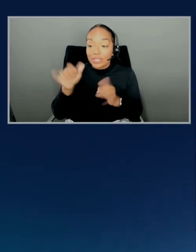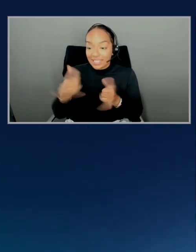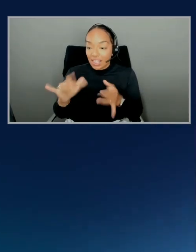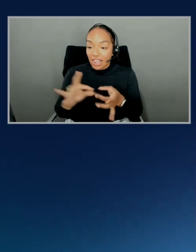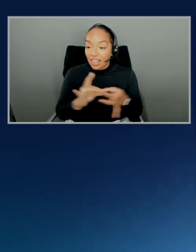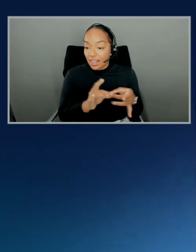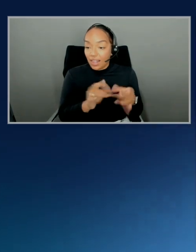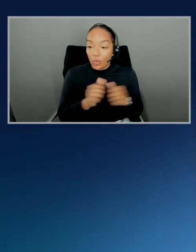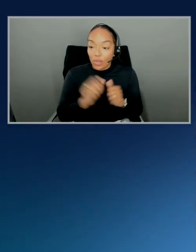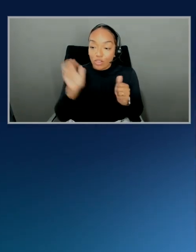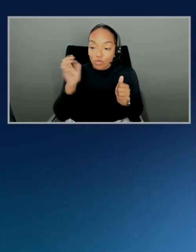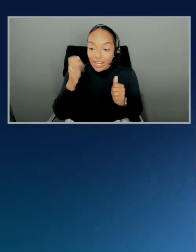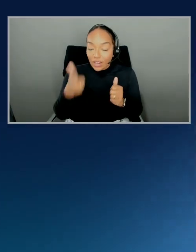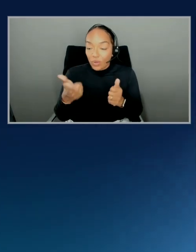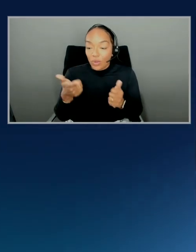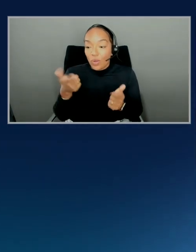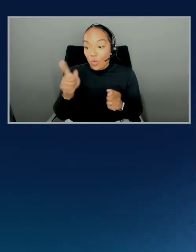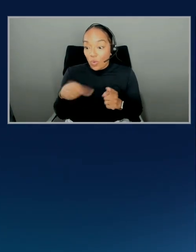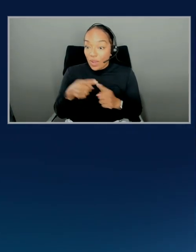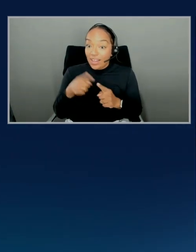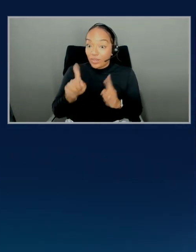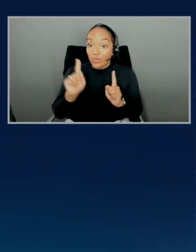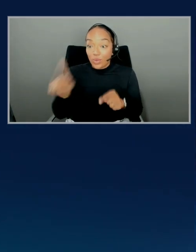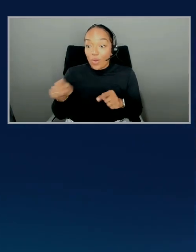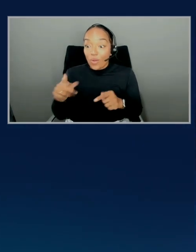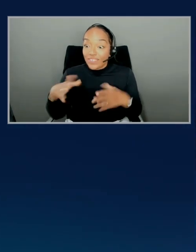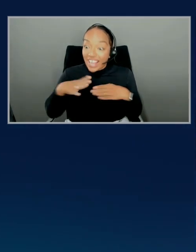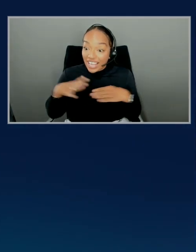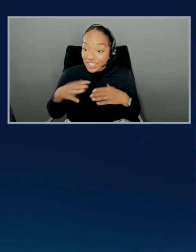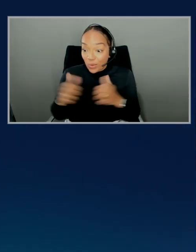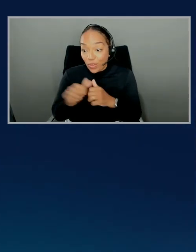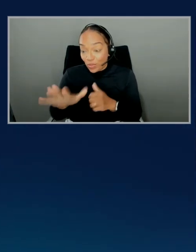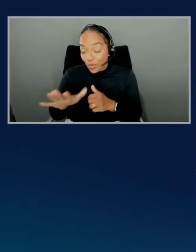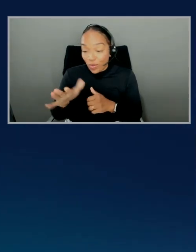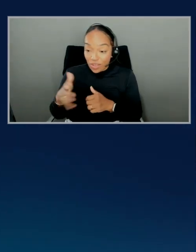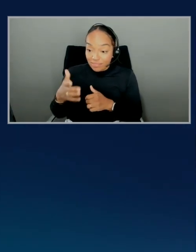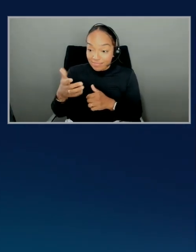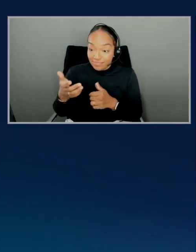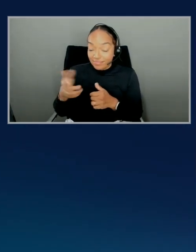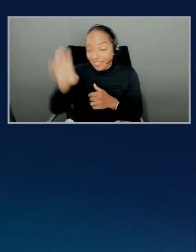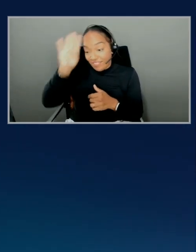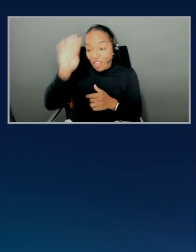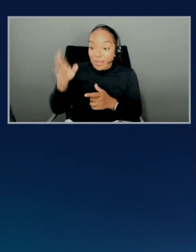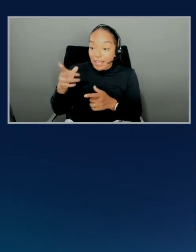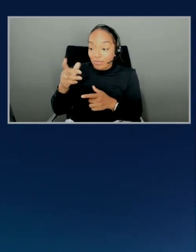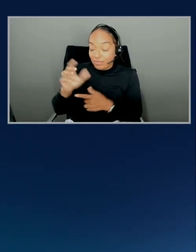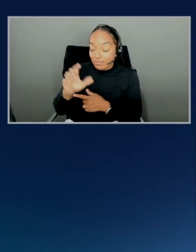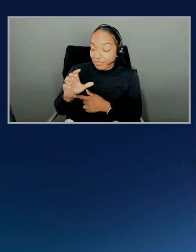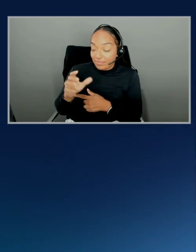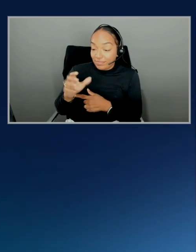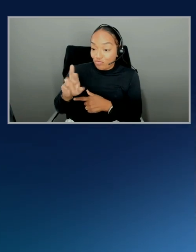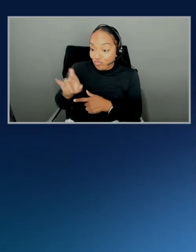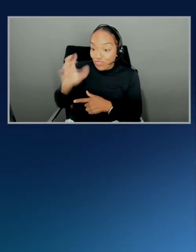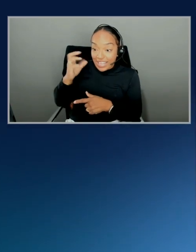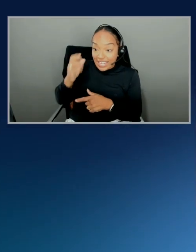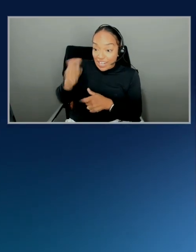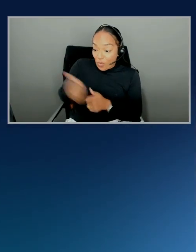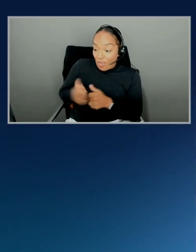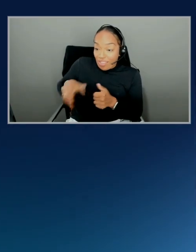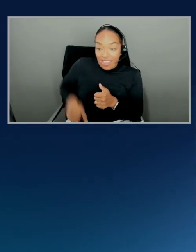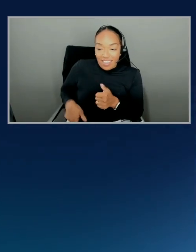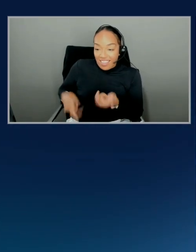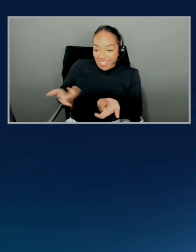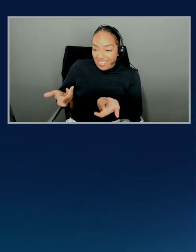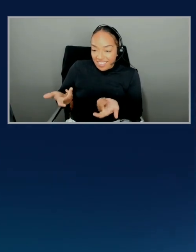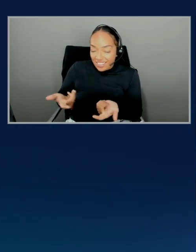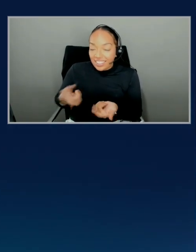carry your fire radio when you go to vacation, but the really value prop for their departments is that these radios